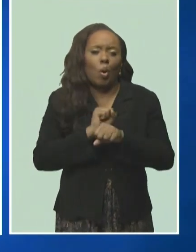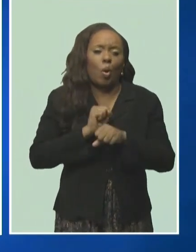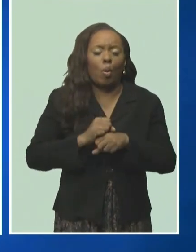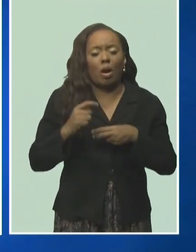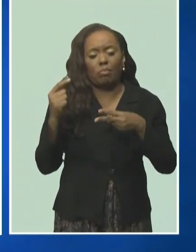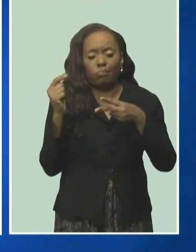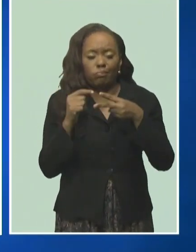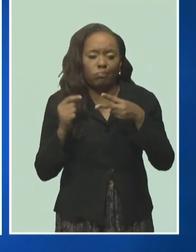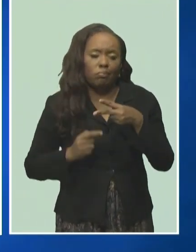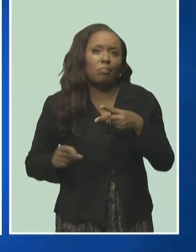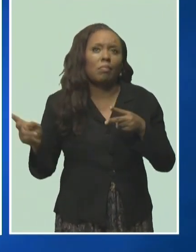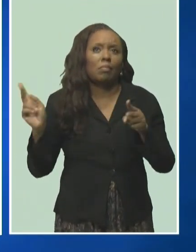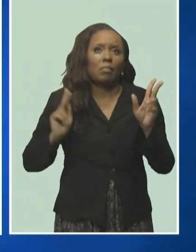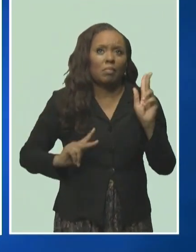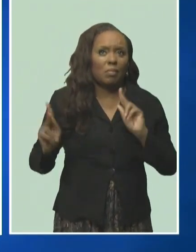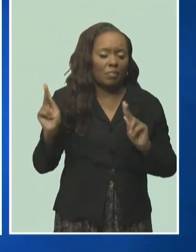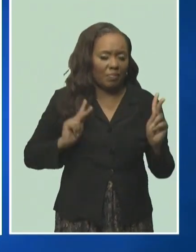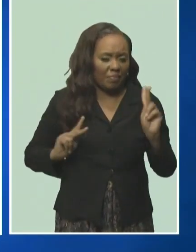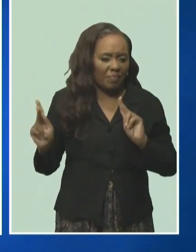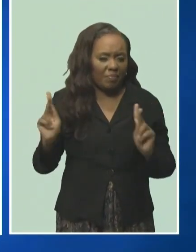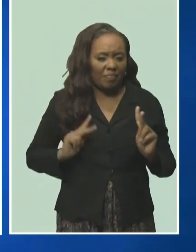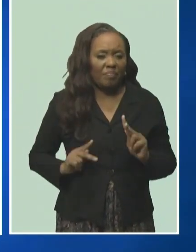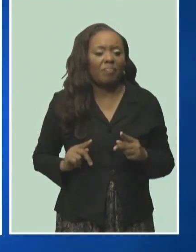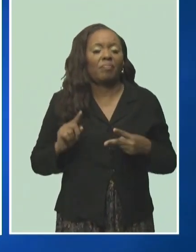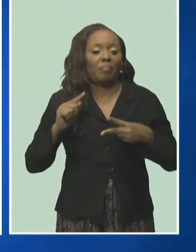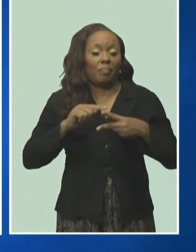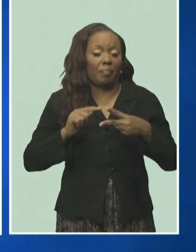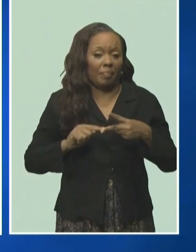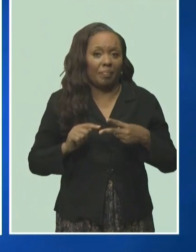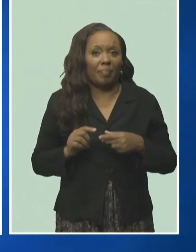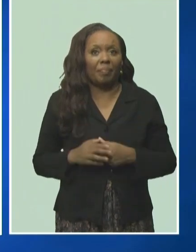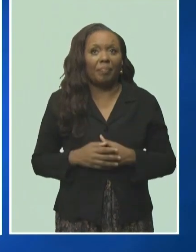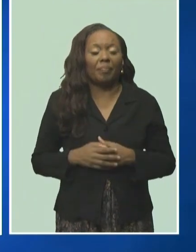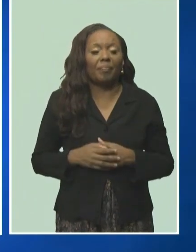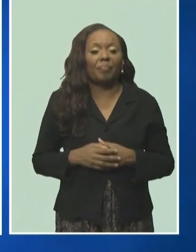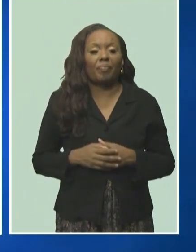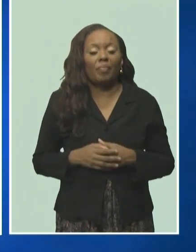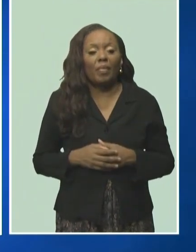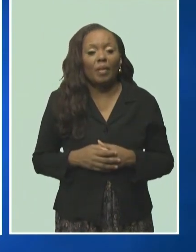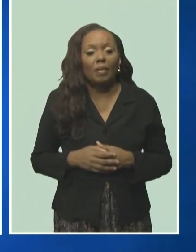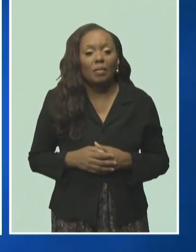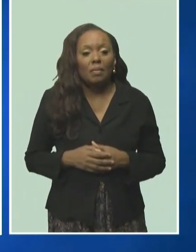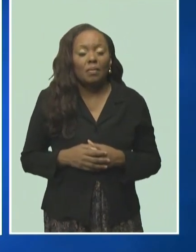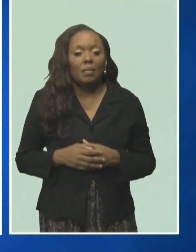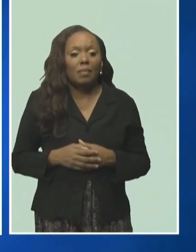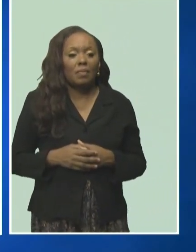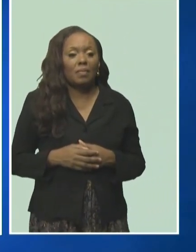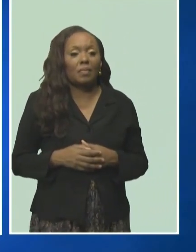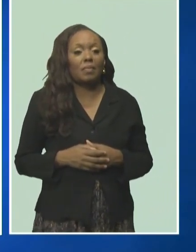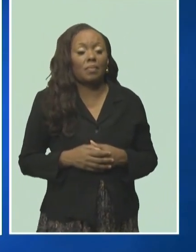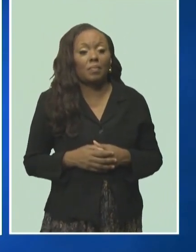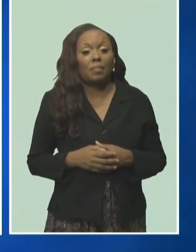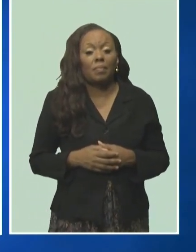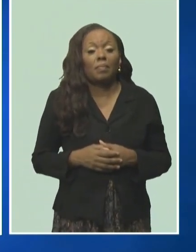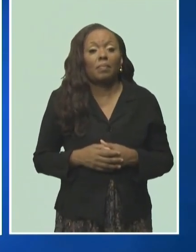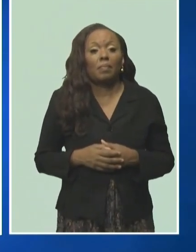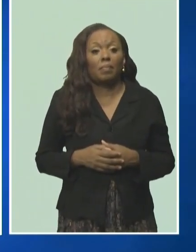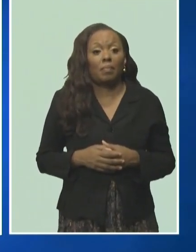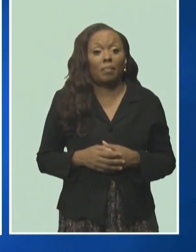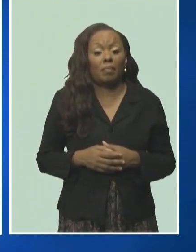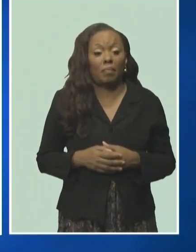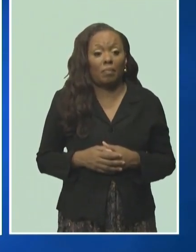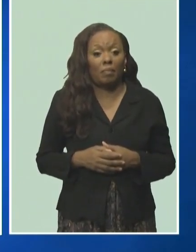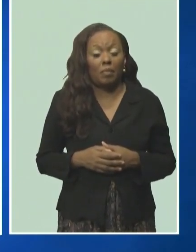creative excellence of the artists Vincent Jones and Hugh Holder. We will also have performances during